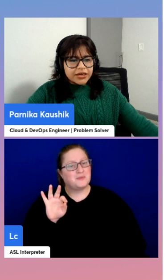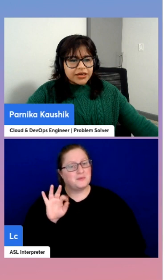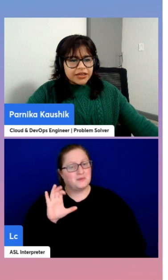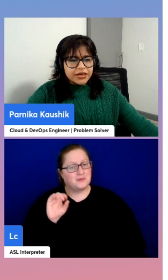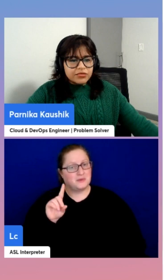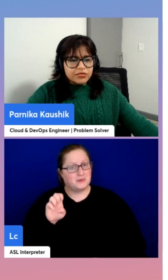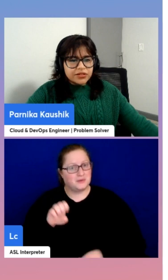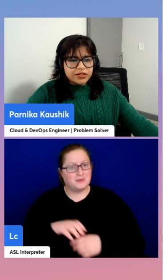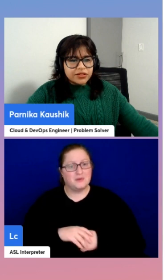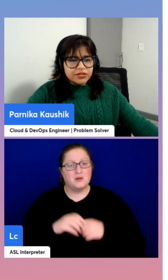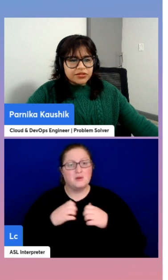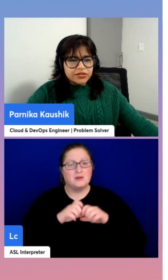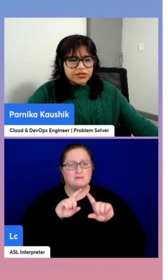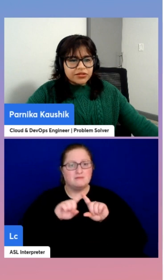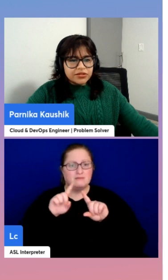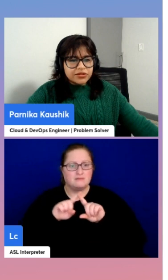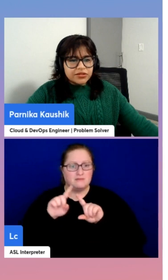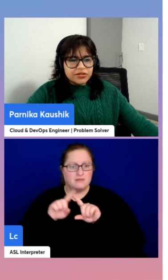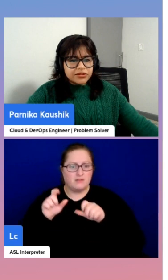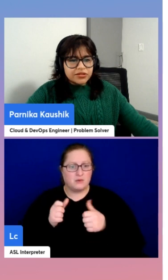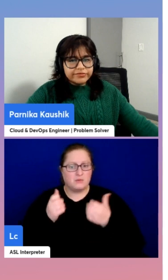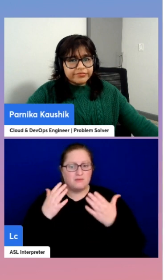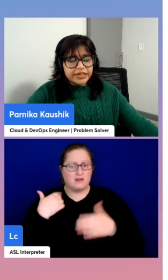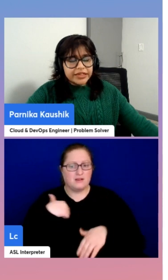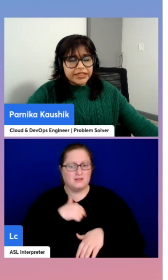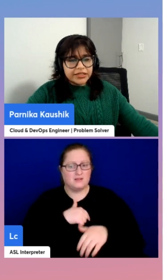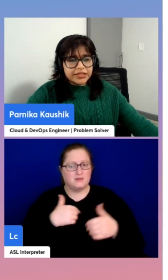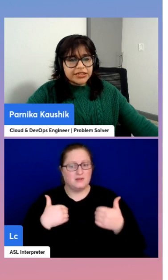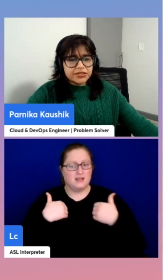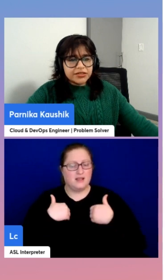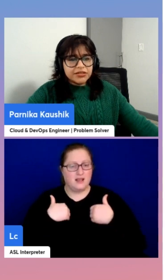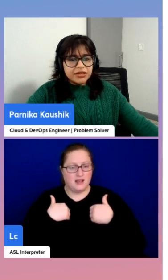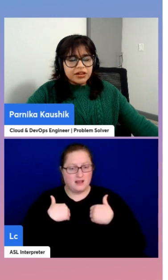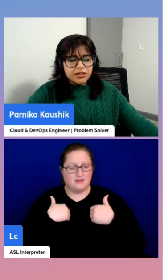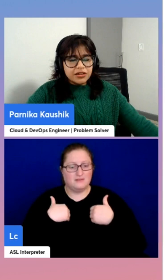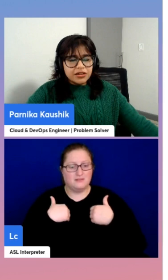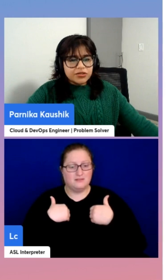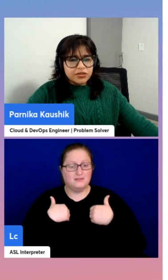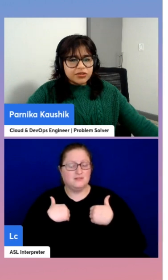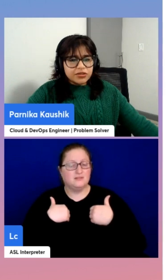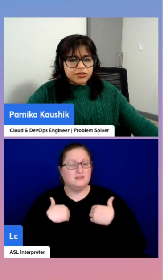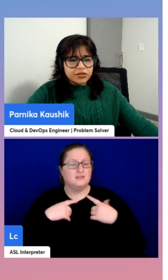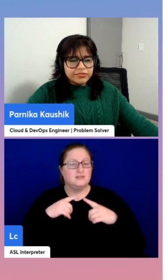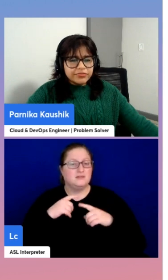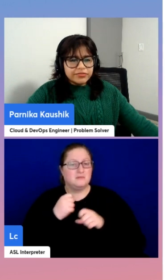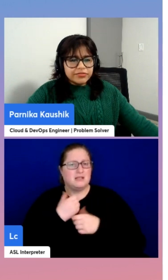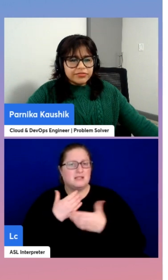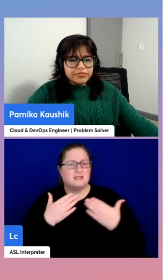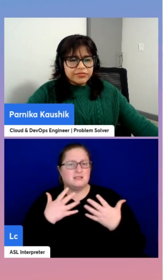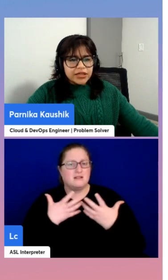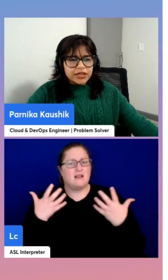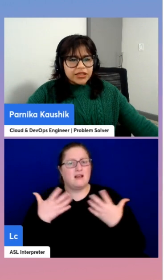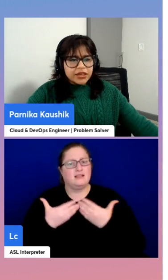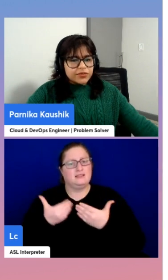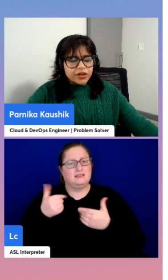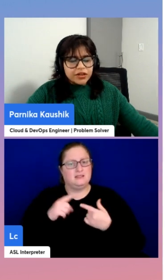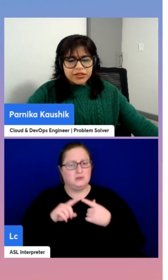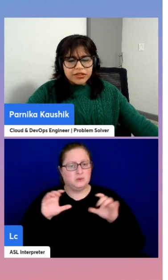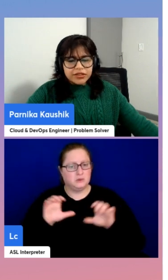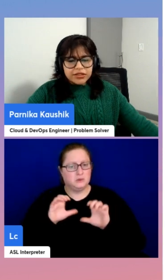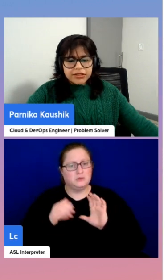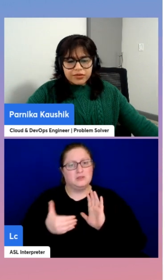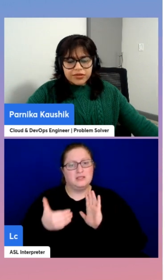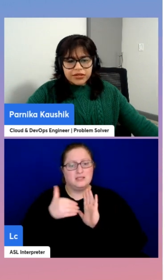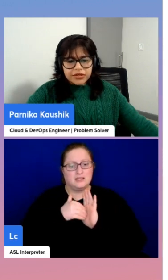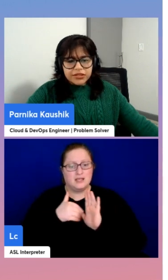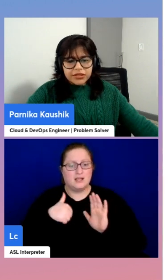So with the various providers that we have, makes things a lot easier to do. Again, we've got the